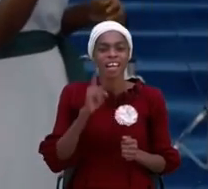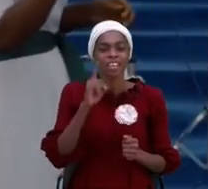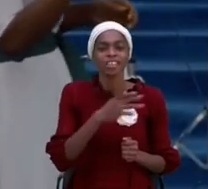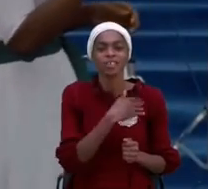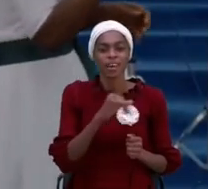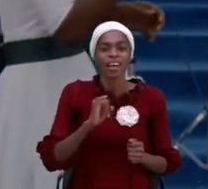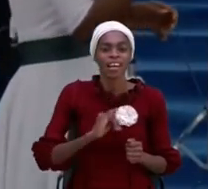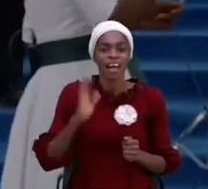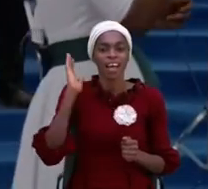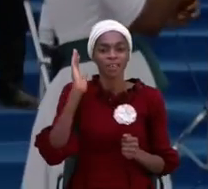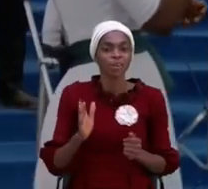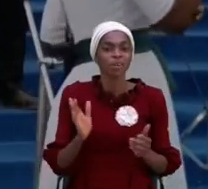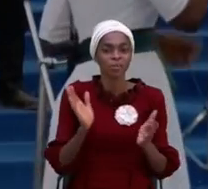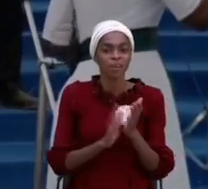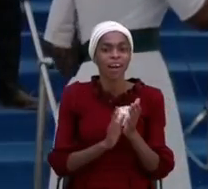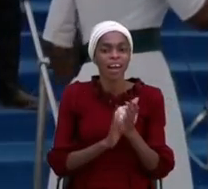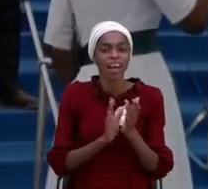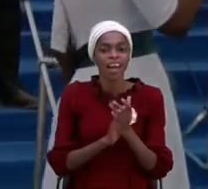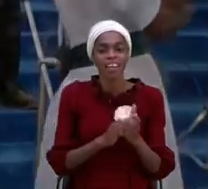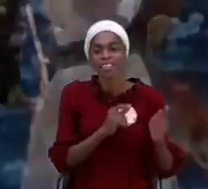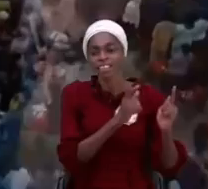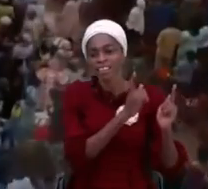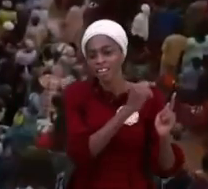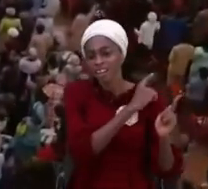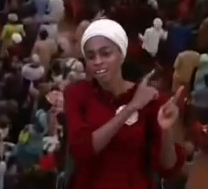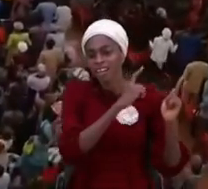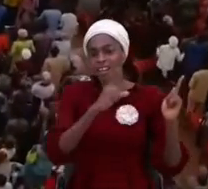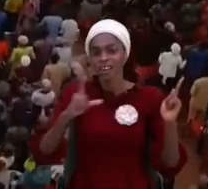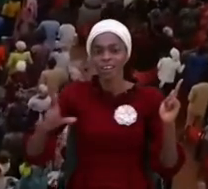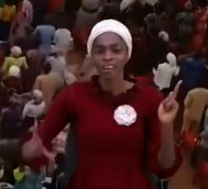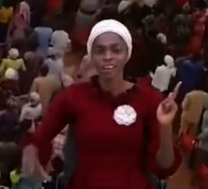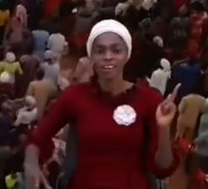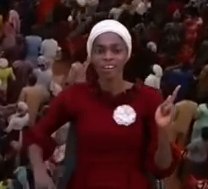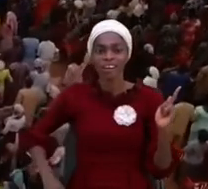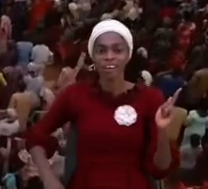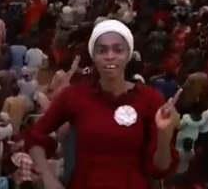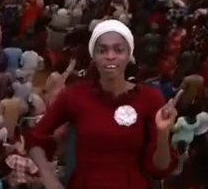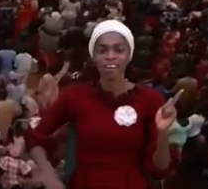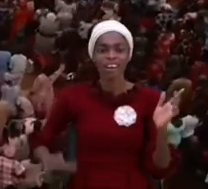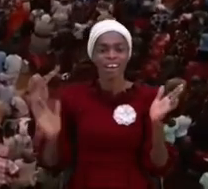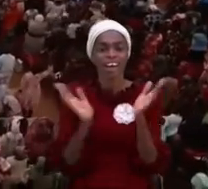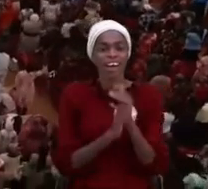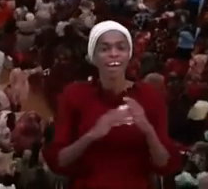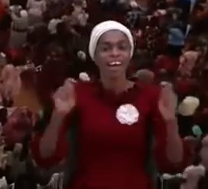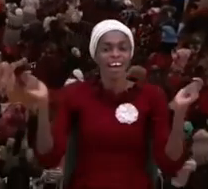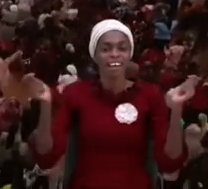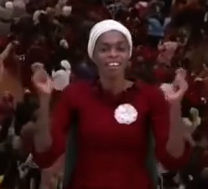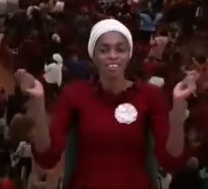You and I, we praise the Lord. Hallelujah.